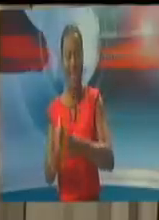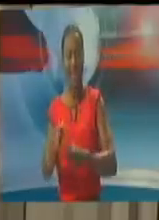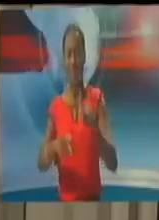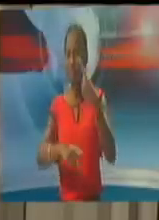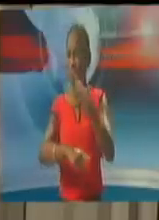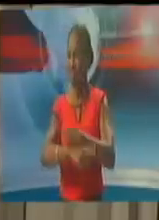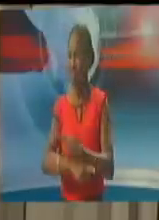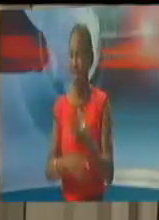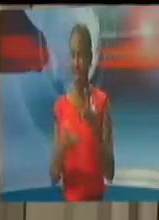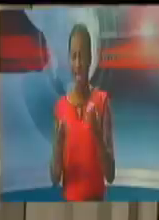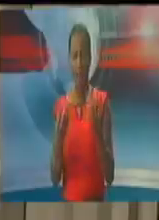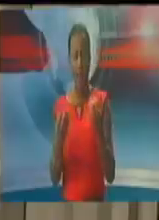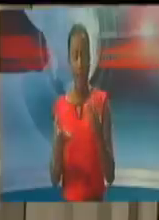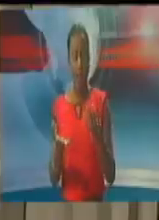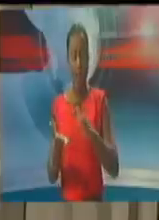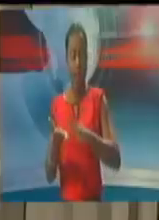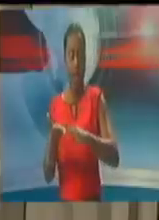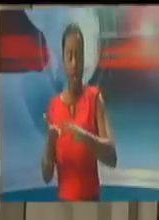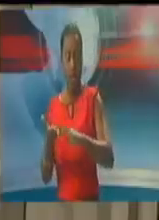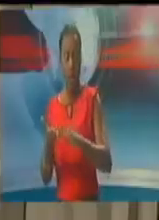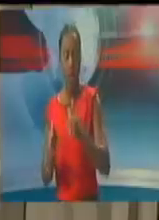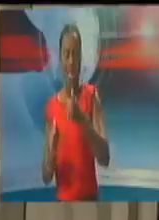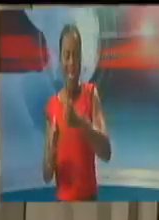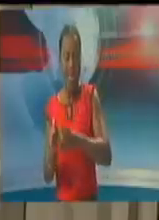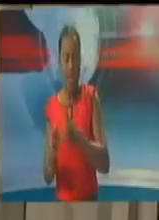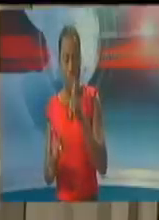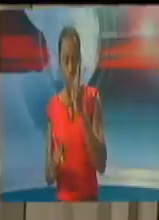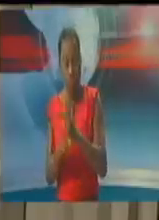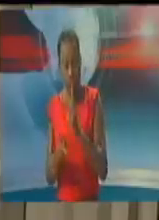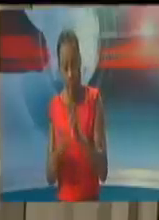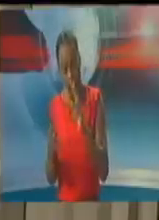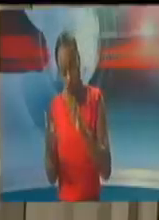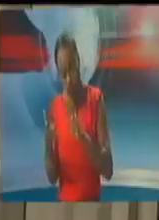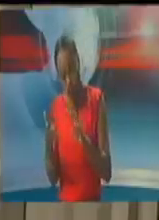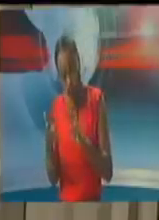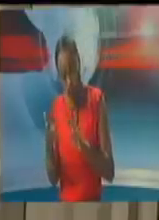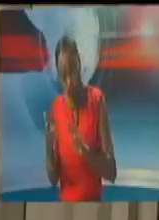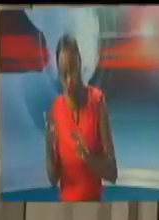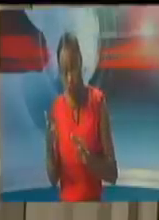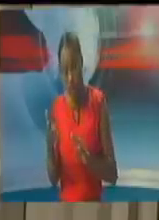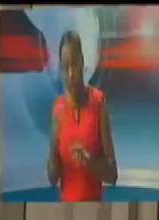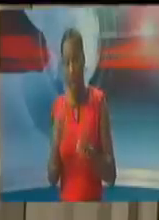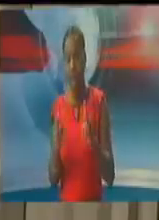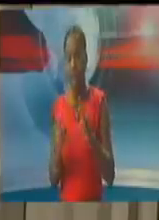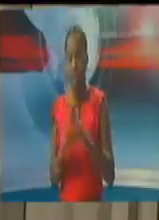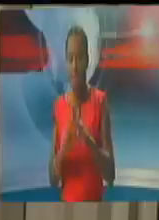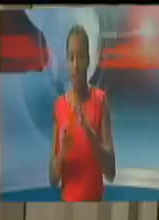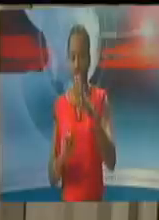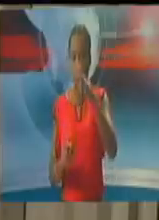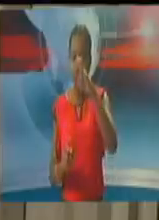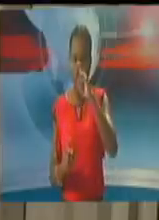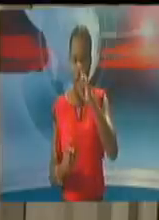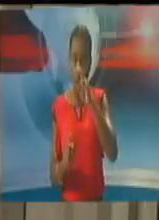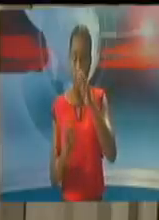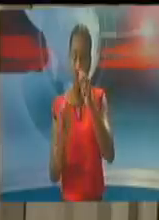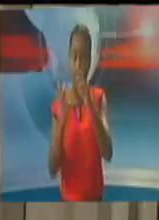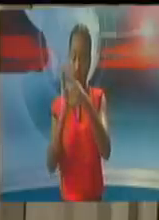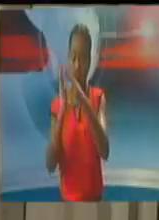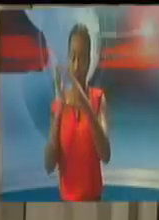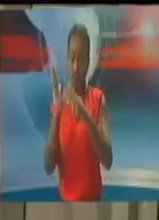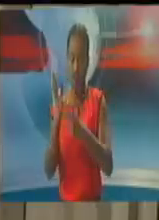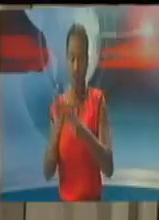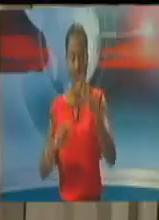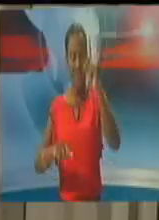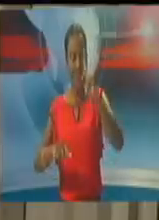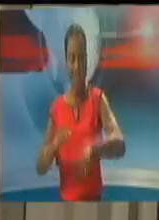requests for exemptions, and each is carefully considered and dealt with in a very strict protocol and procedure manner. We cannot reopen